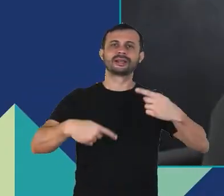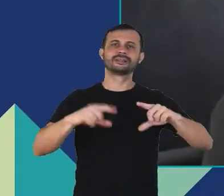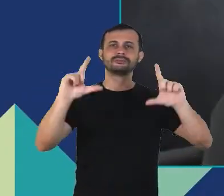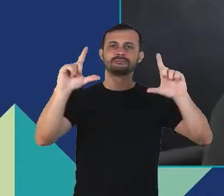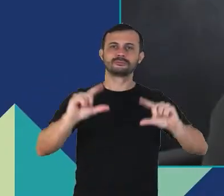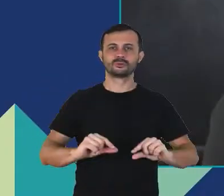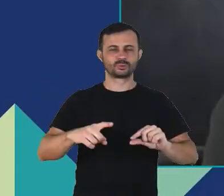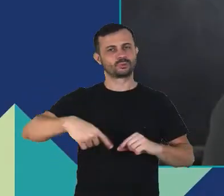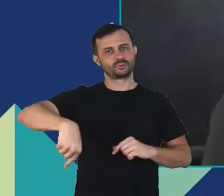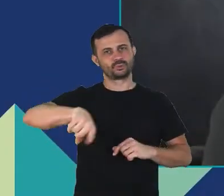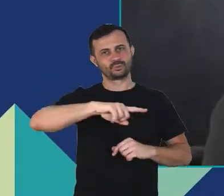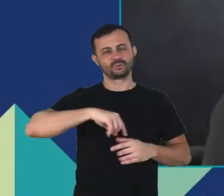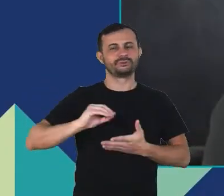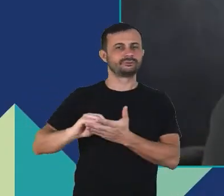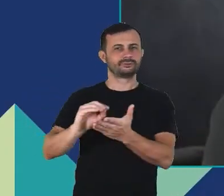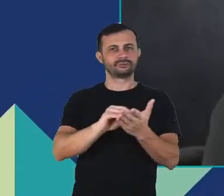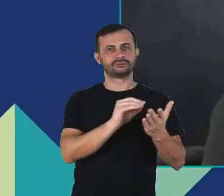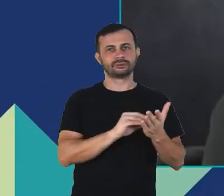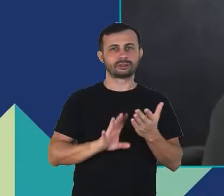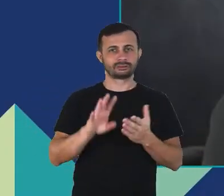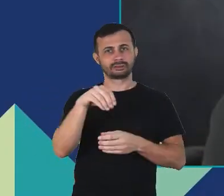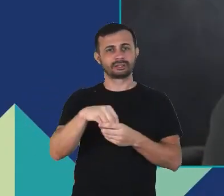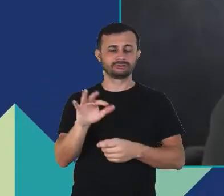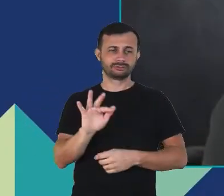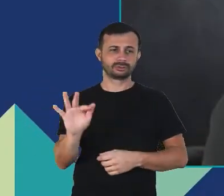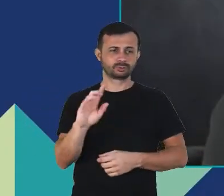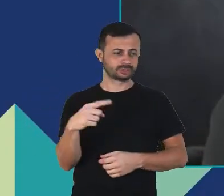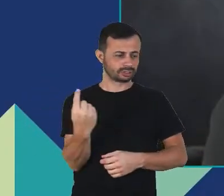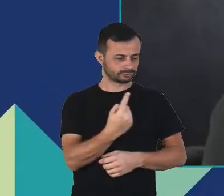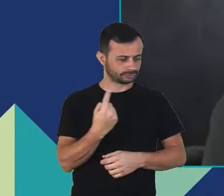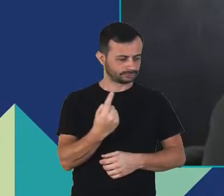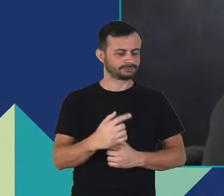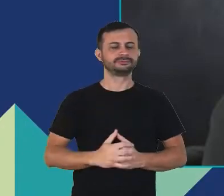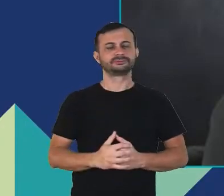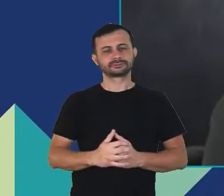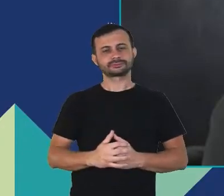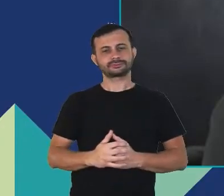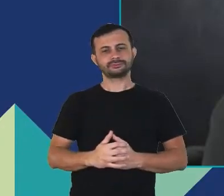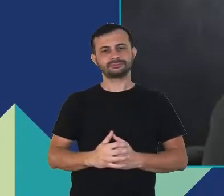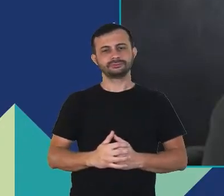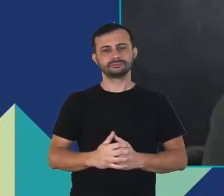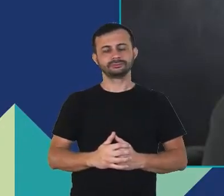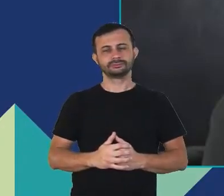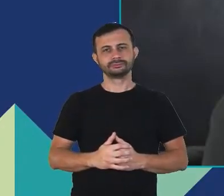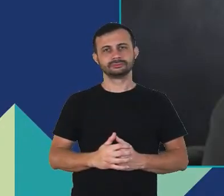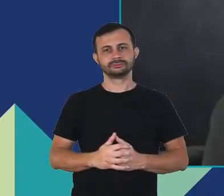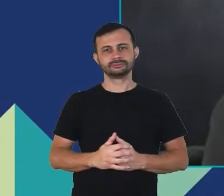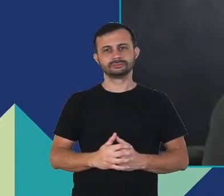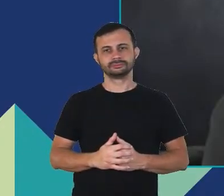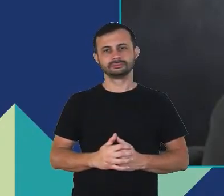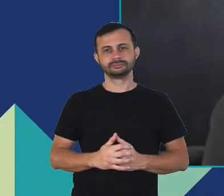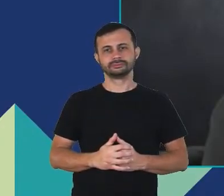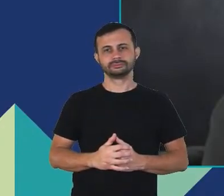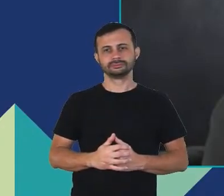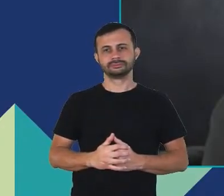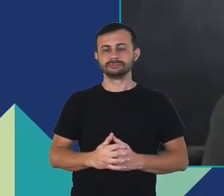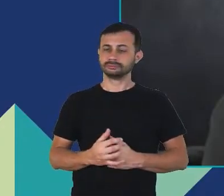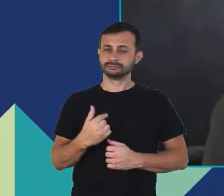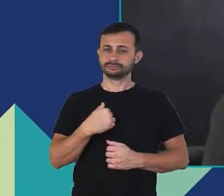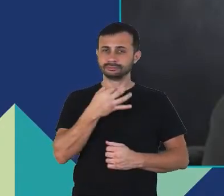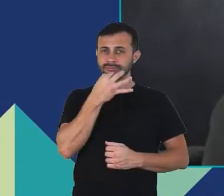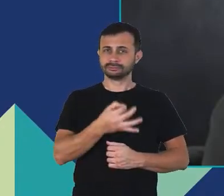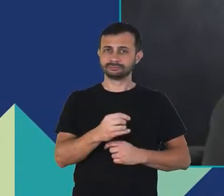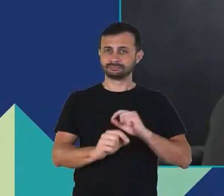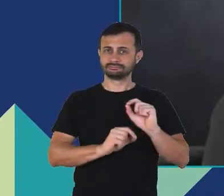universities. There's no question about it. So yeah, I think one of the fathers of unsaturated